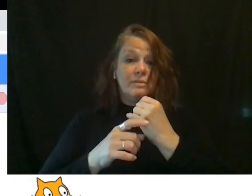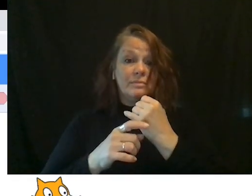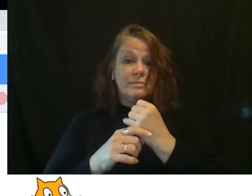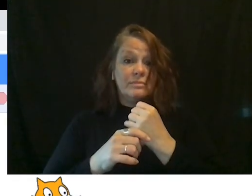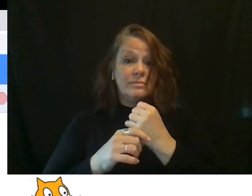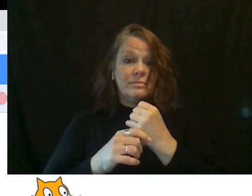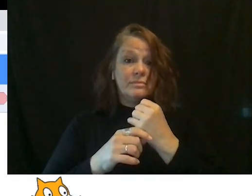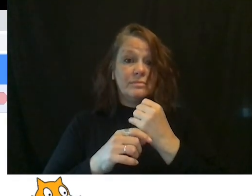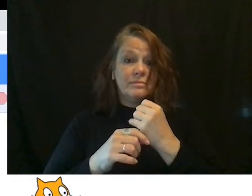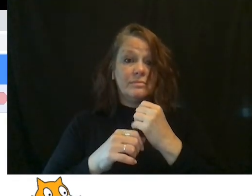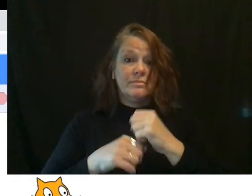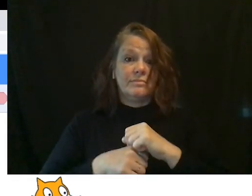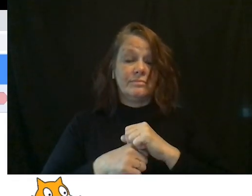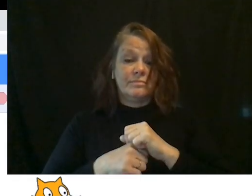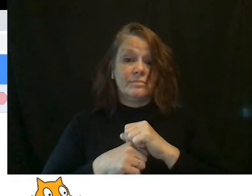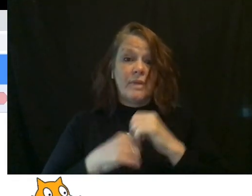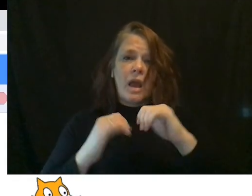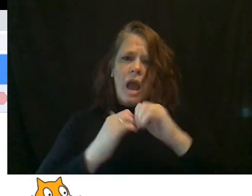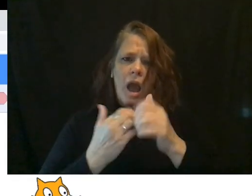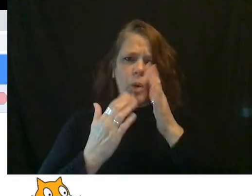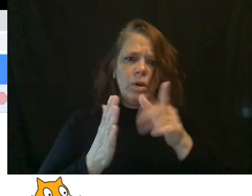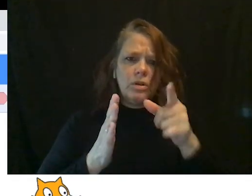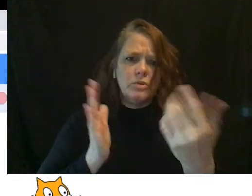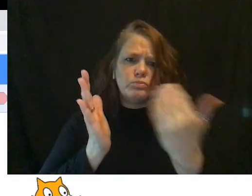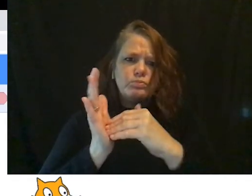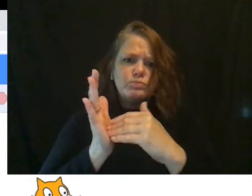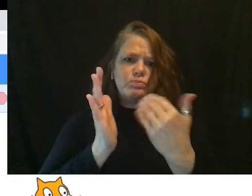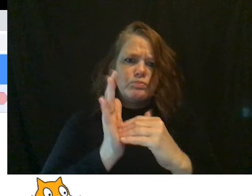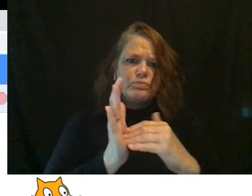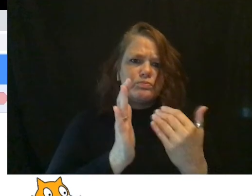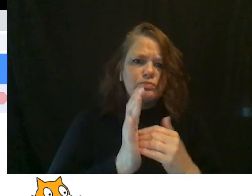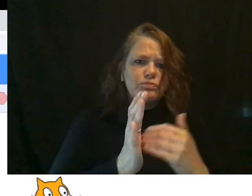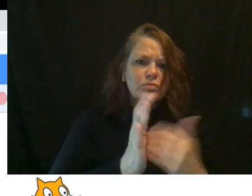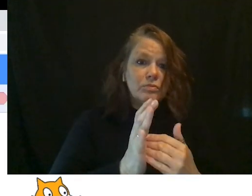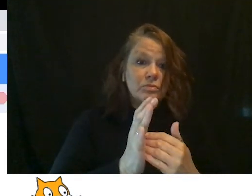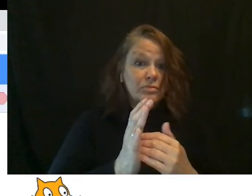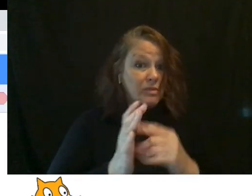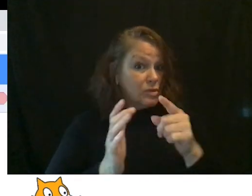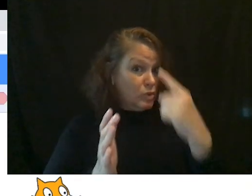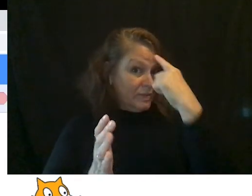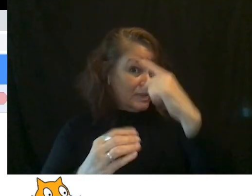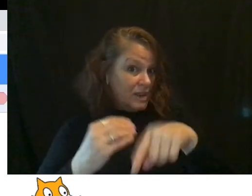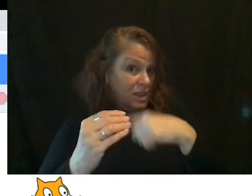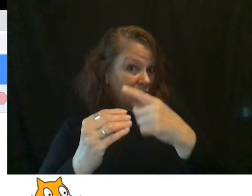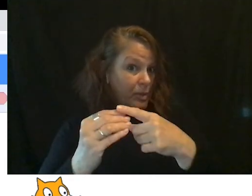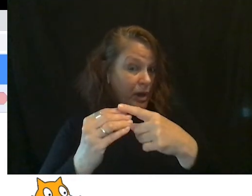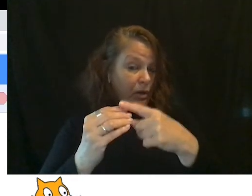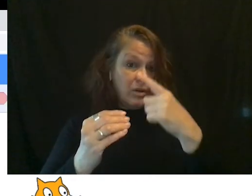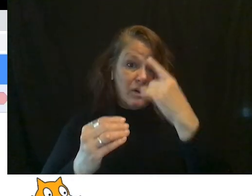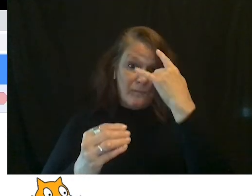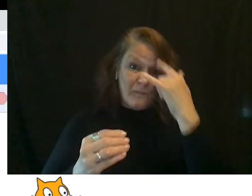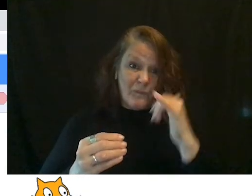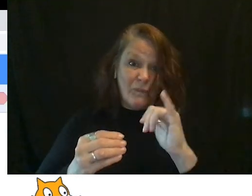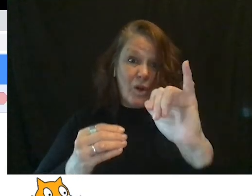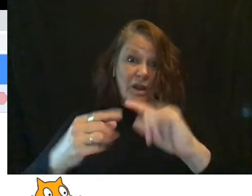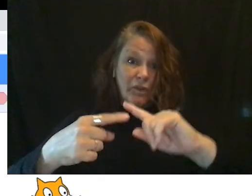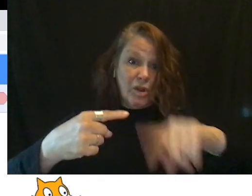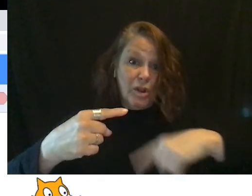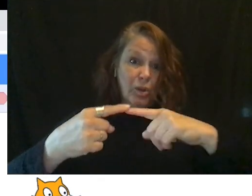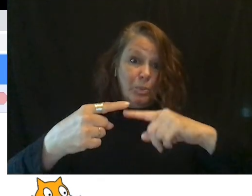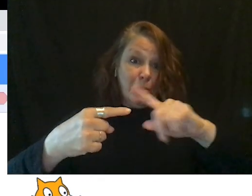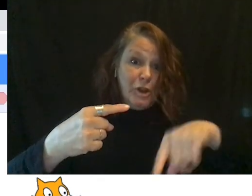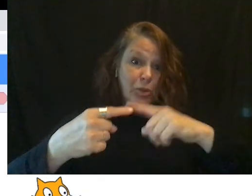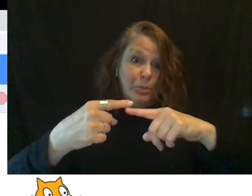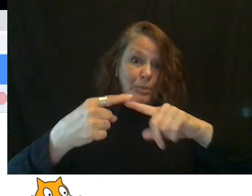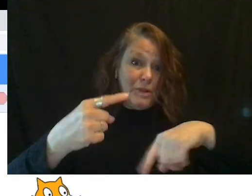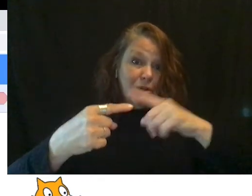repeatedly? You may have learned this in a previous video. Are you guys thinking of a forever loop? That seems like it'll